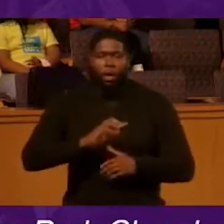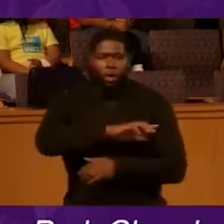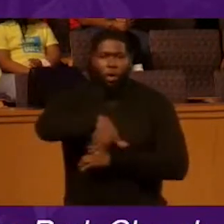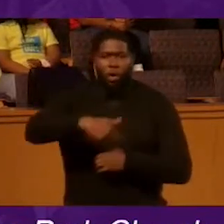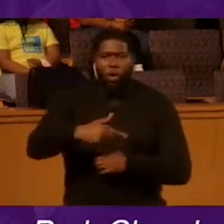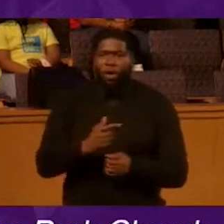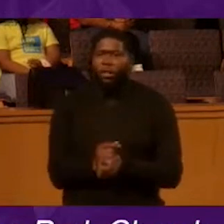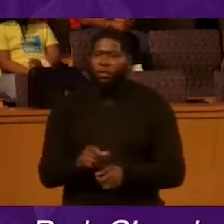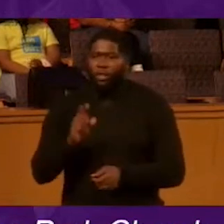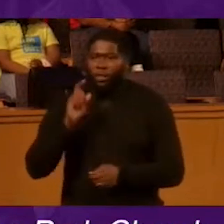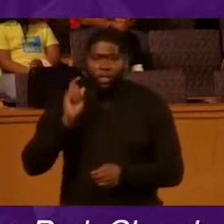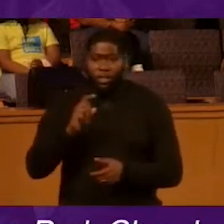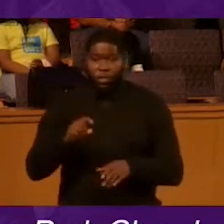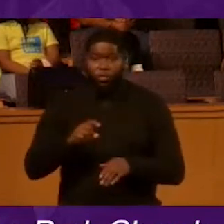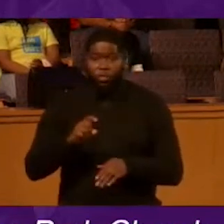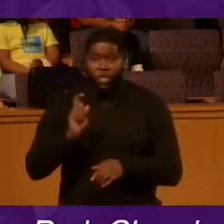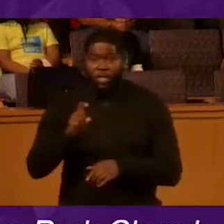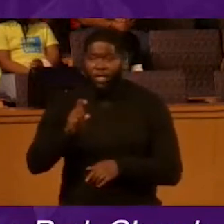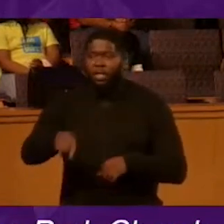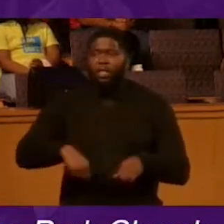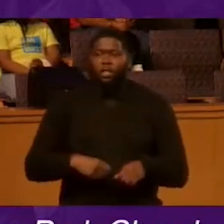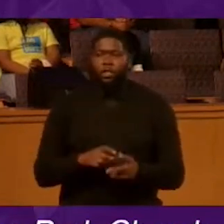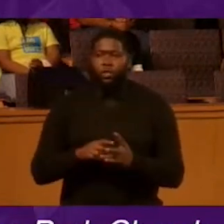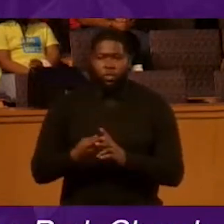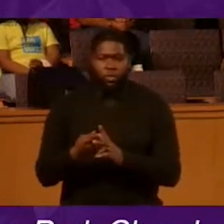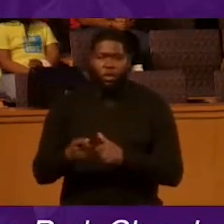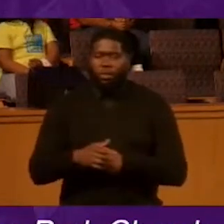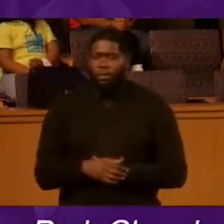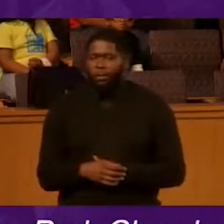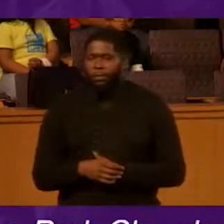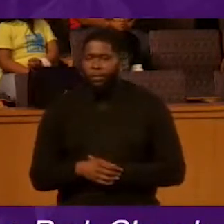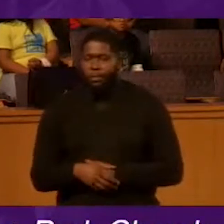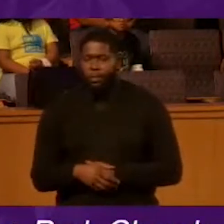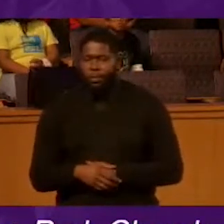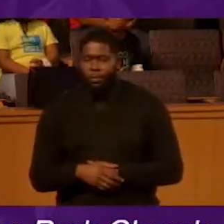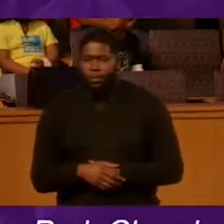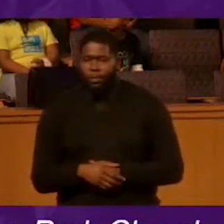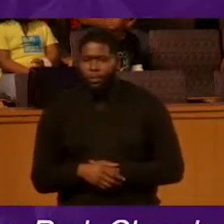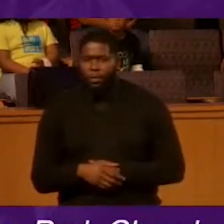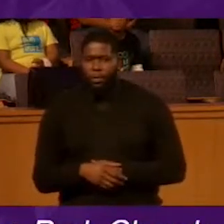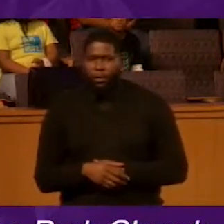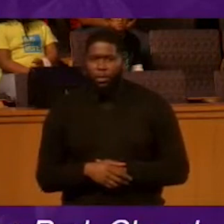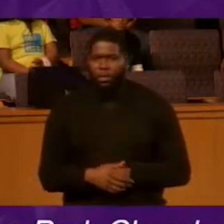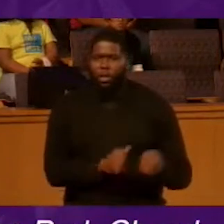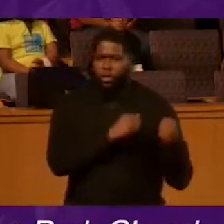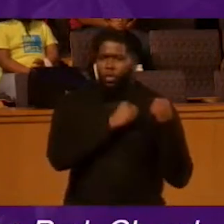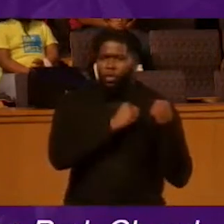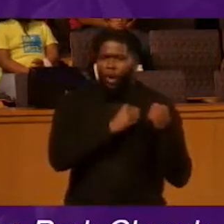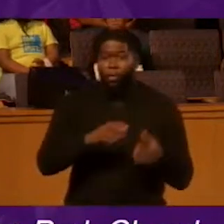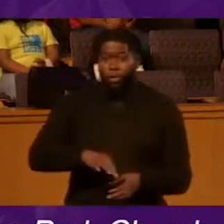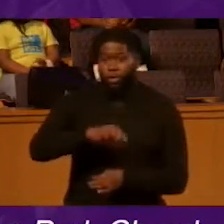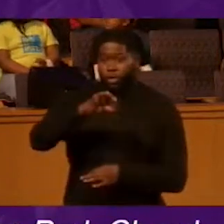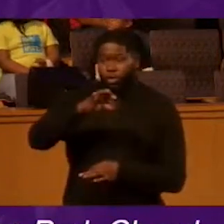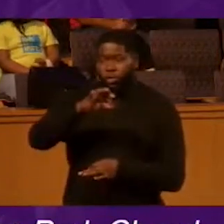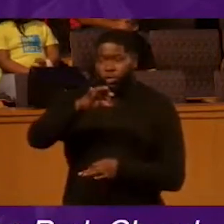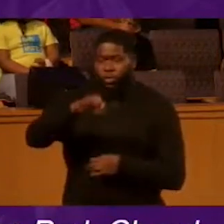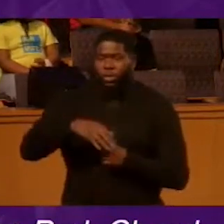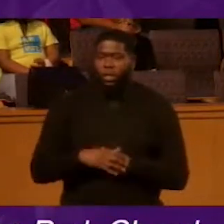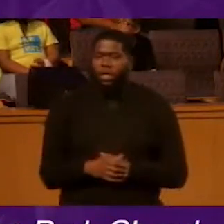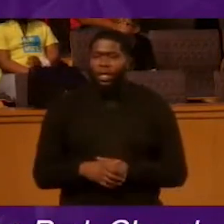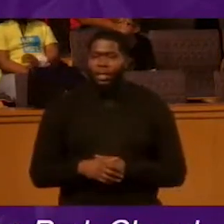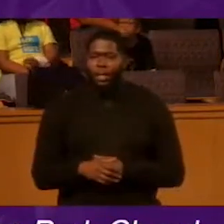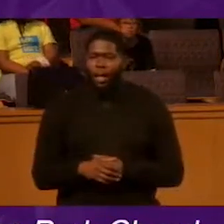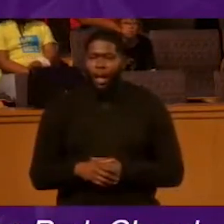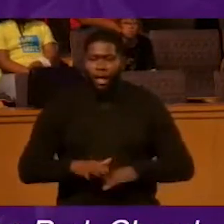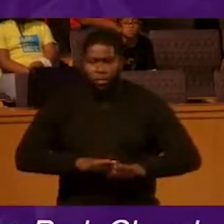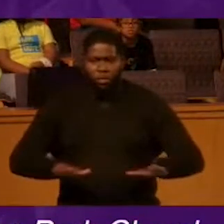the necessary tools to get off to a great start. The power to choose is in a child's